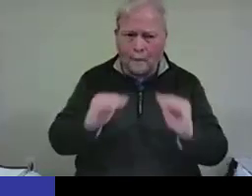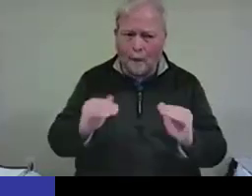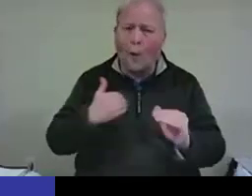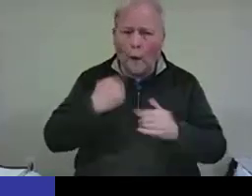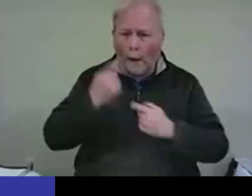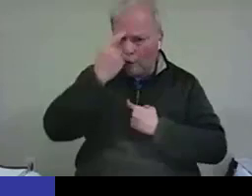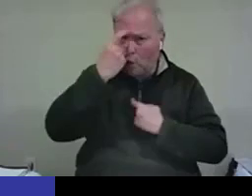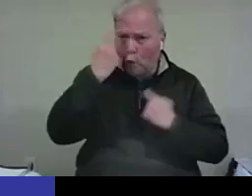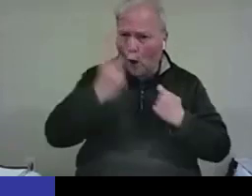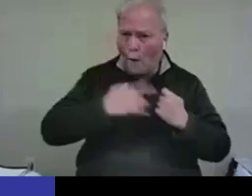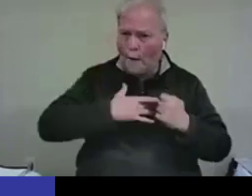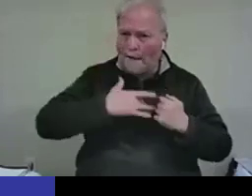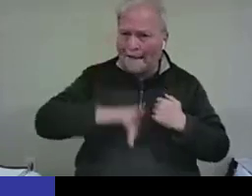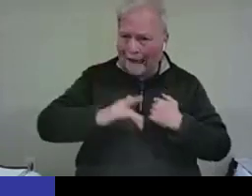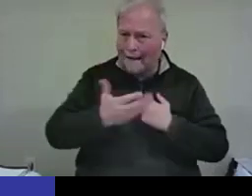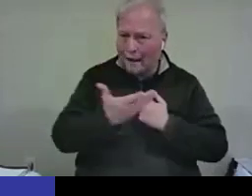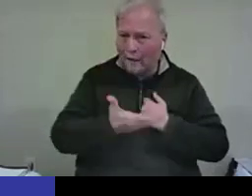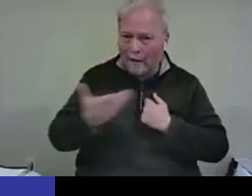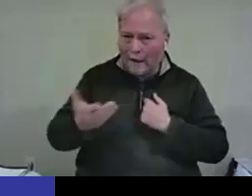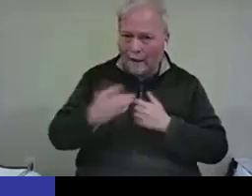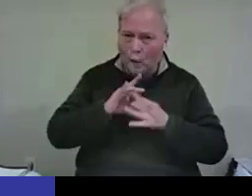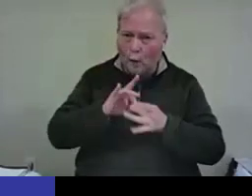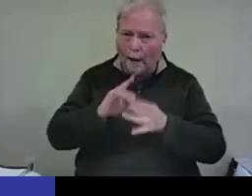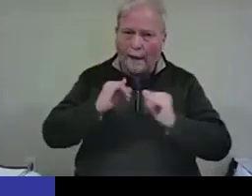when it comes to interviews.